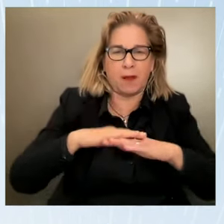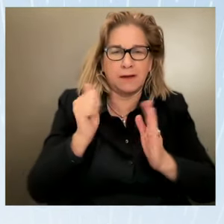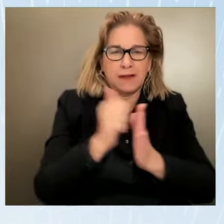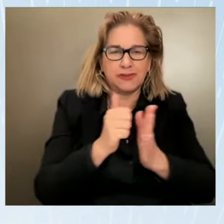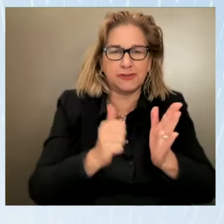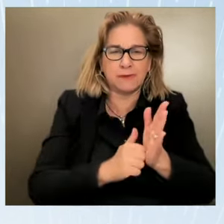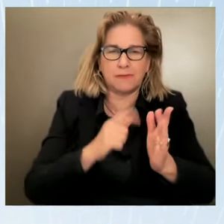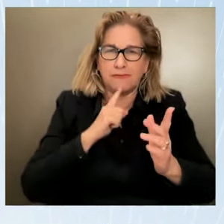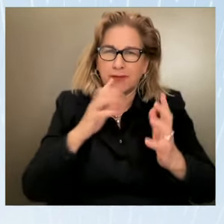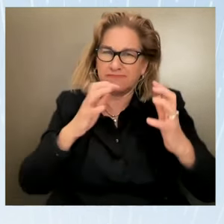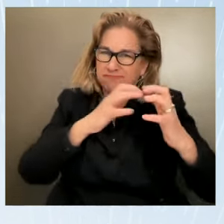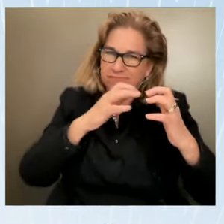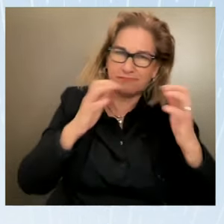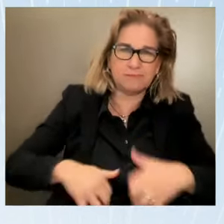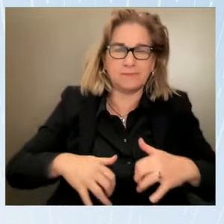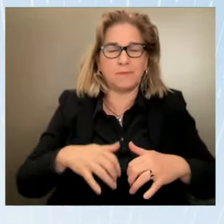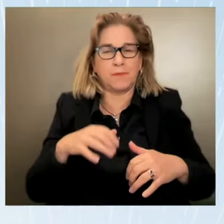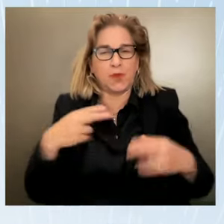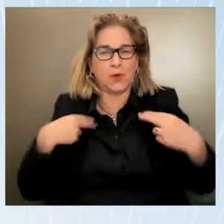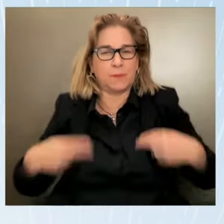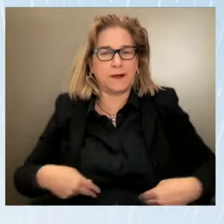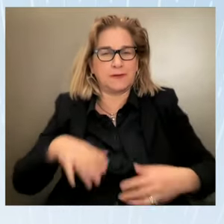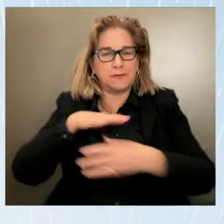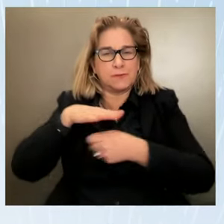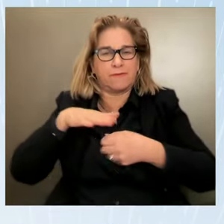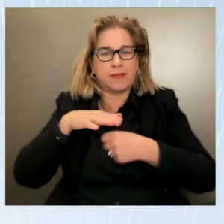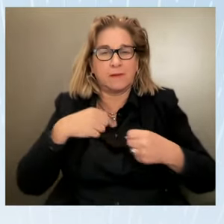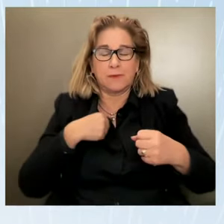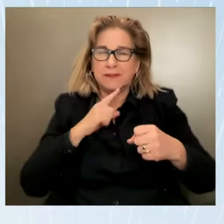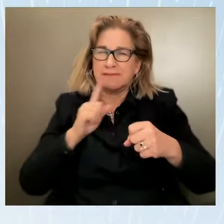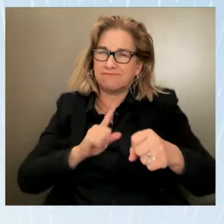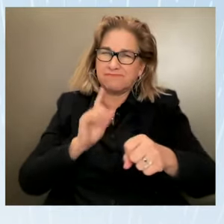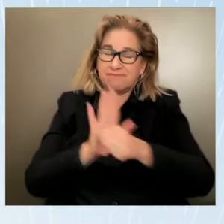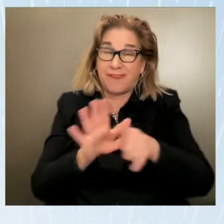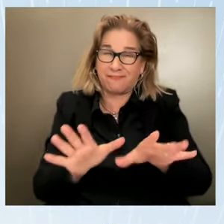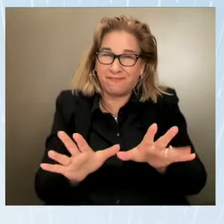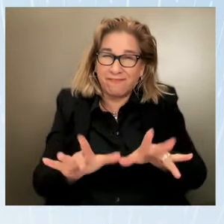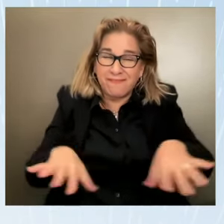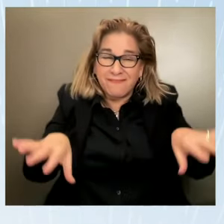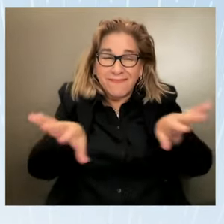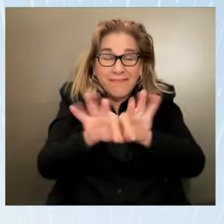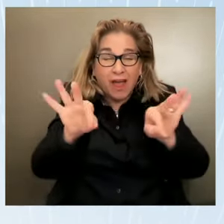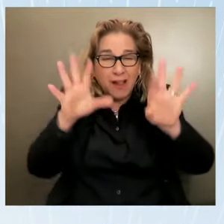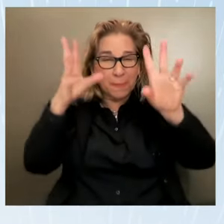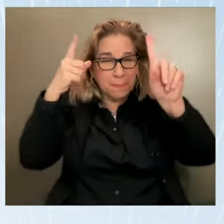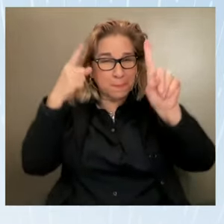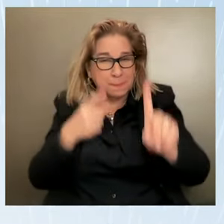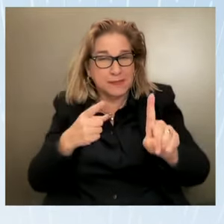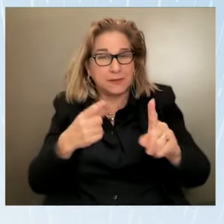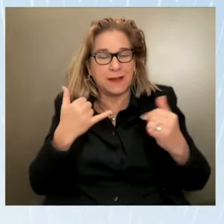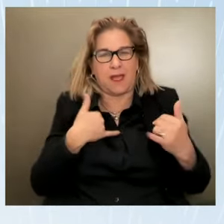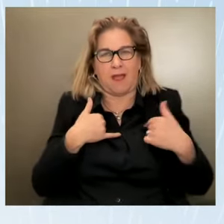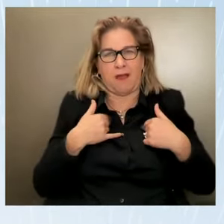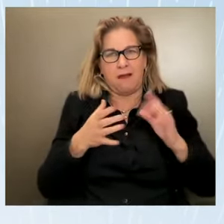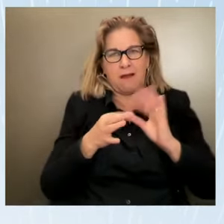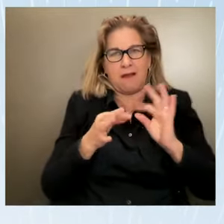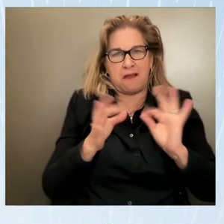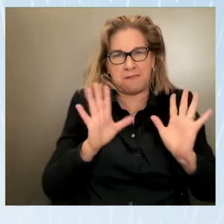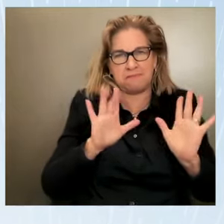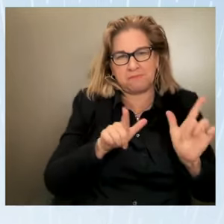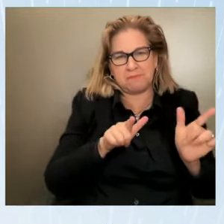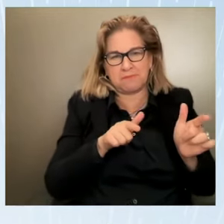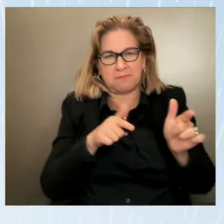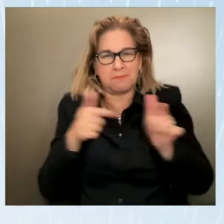vital mission, and I'd like to turn it back now to Secretary Blinken to get our conversation underway. Liz, thank you so much. Thank you for your leadership,